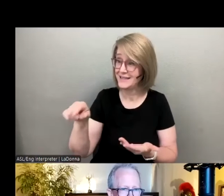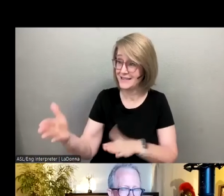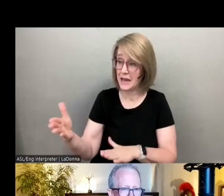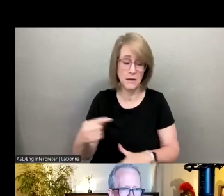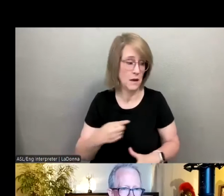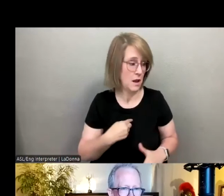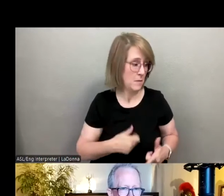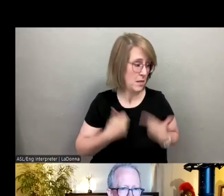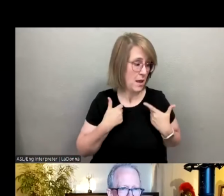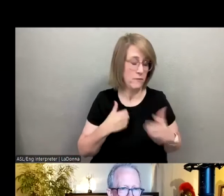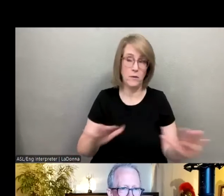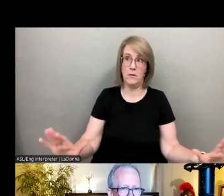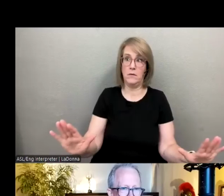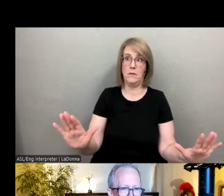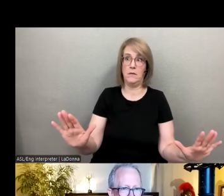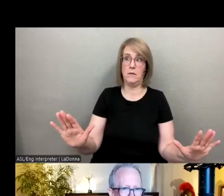why? And